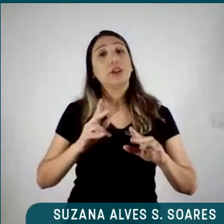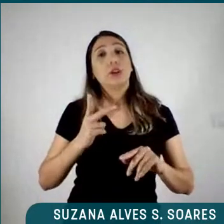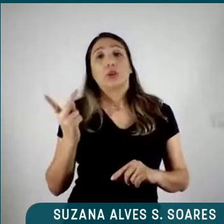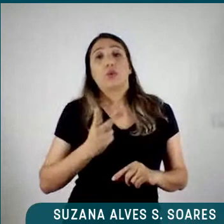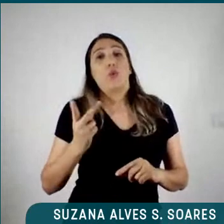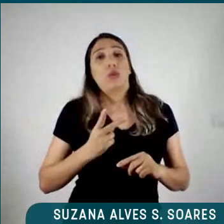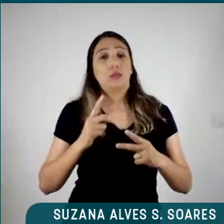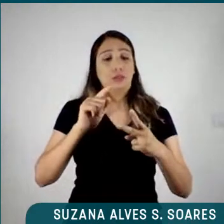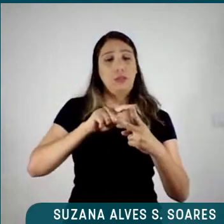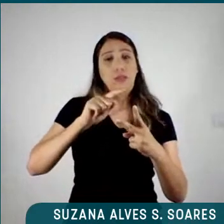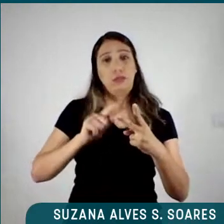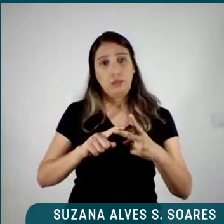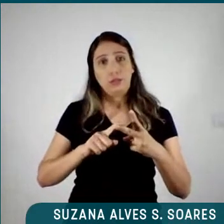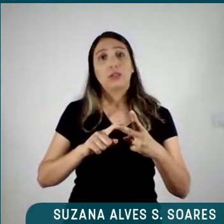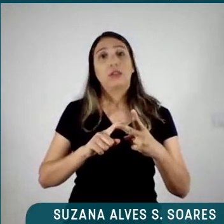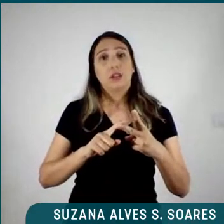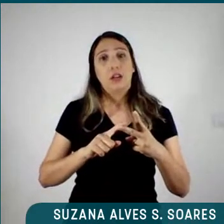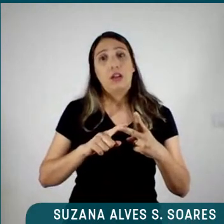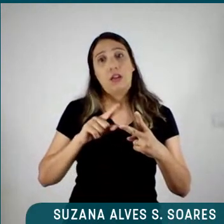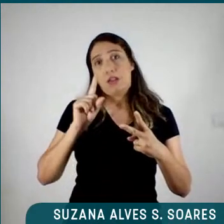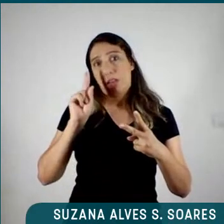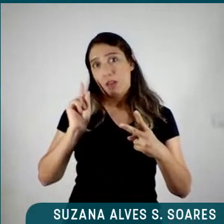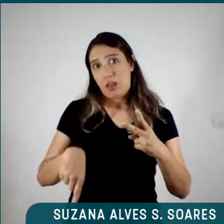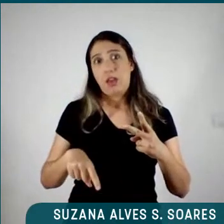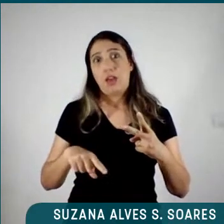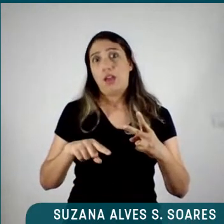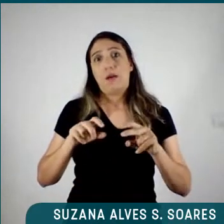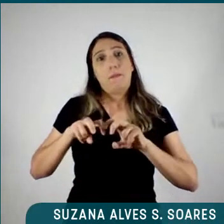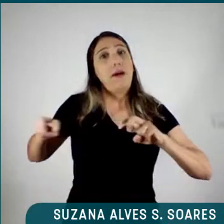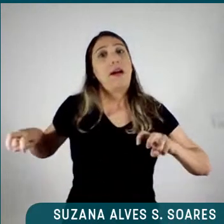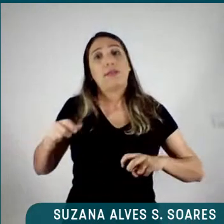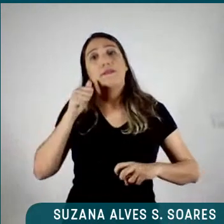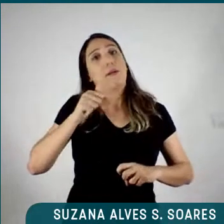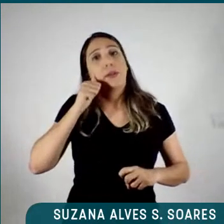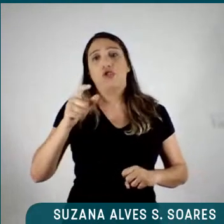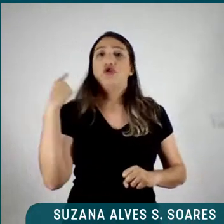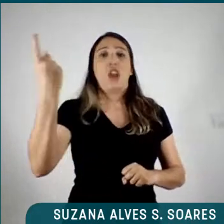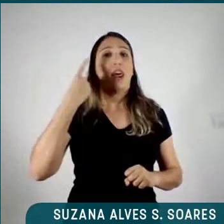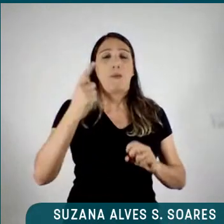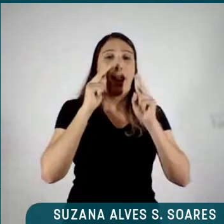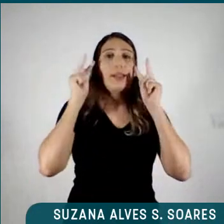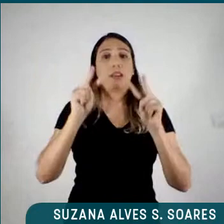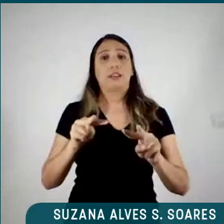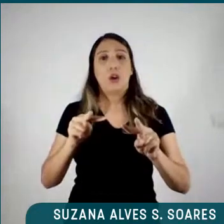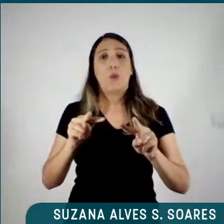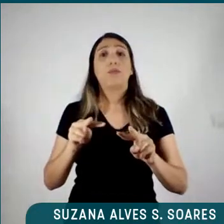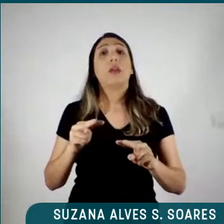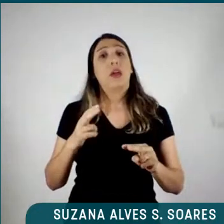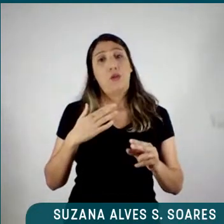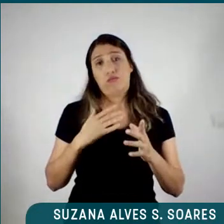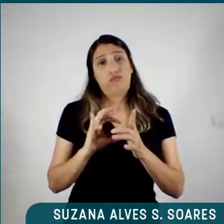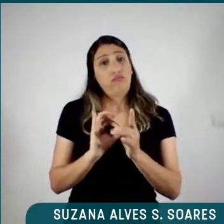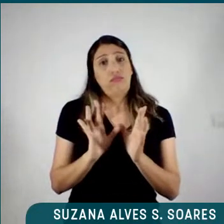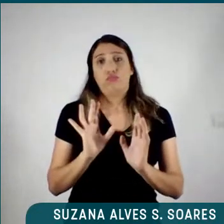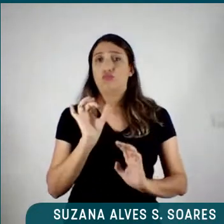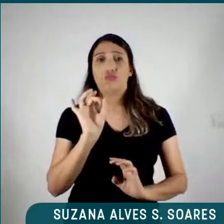and contrasting way of how we are going to deal. But these are the two areas that